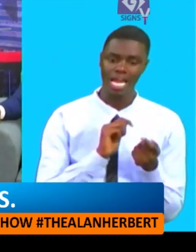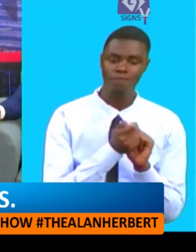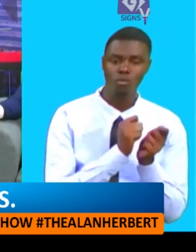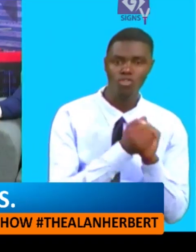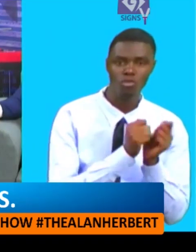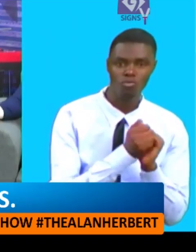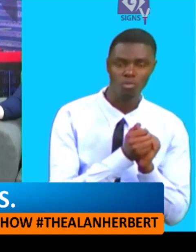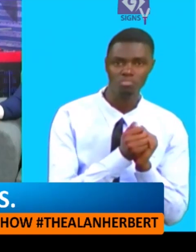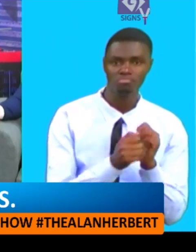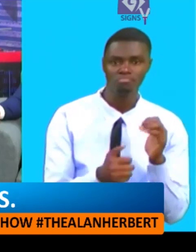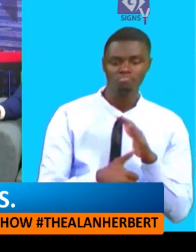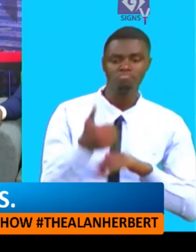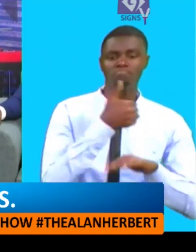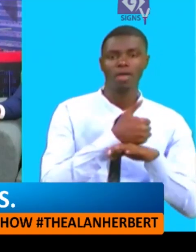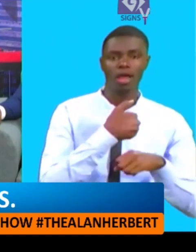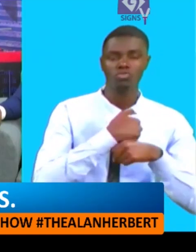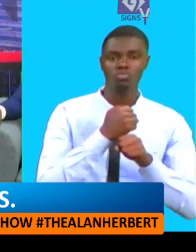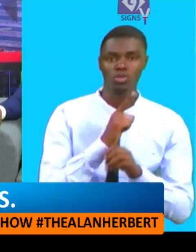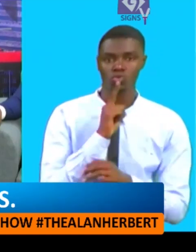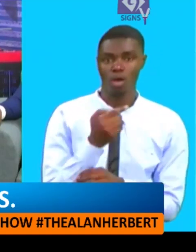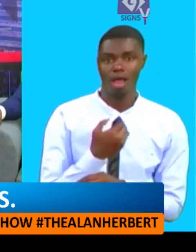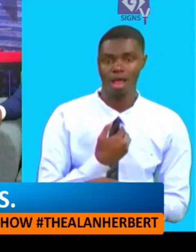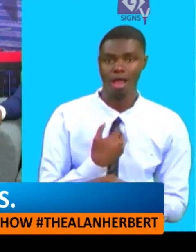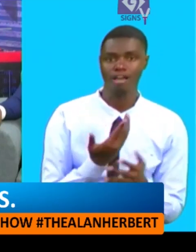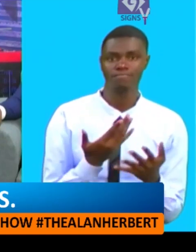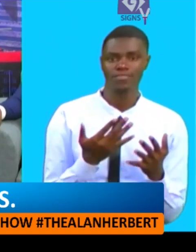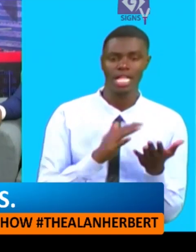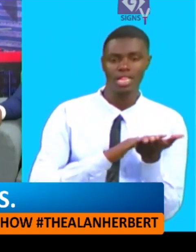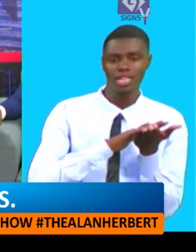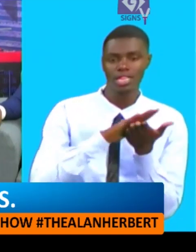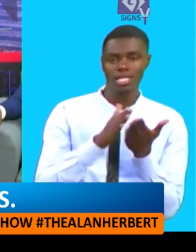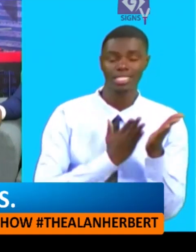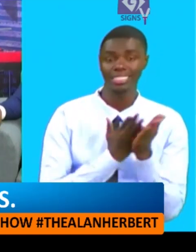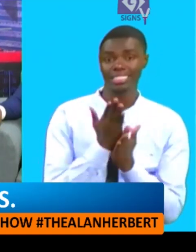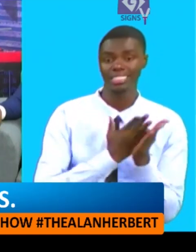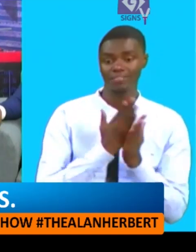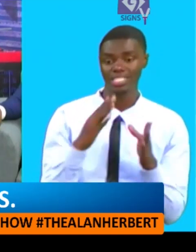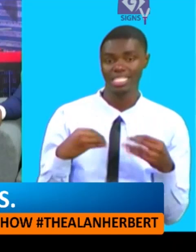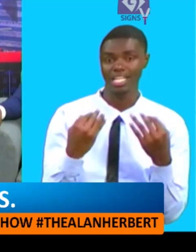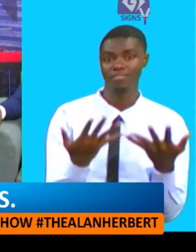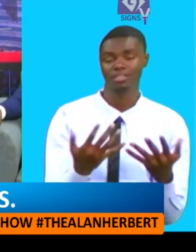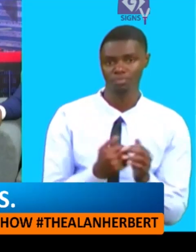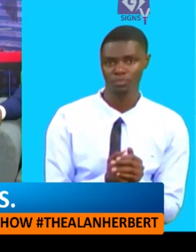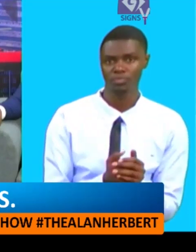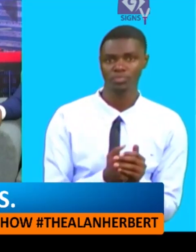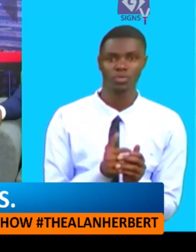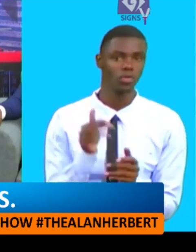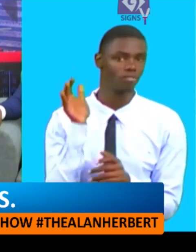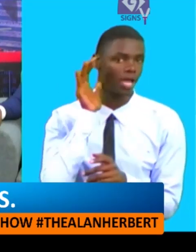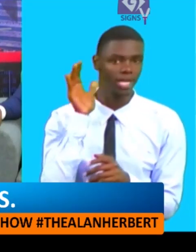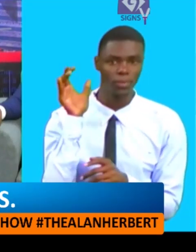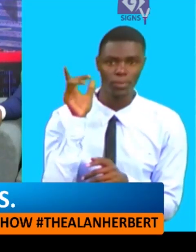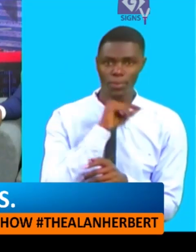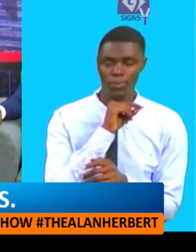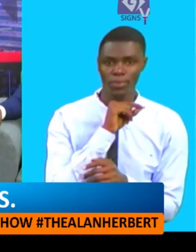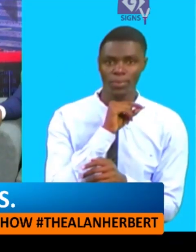put in place to ensure that there is a seamless service and delivery. We've had